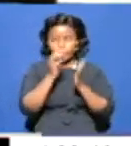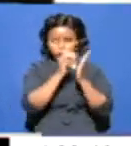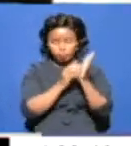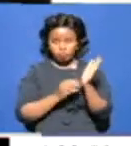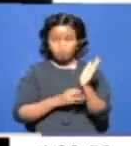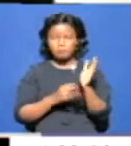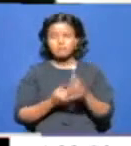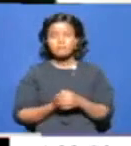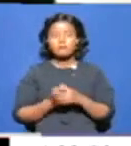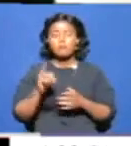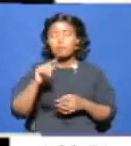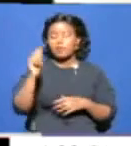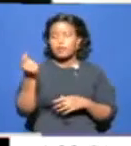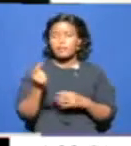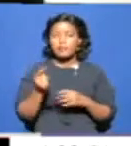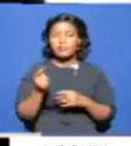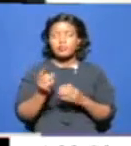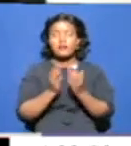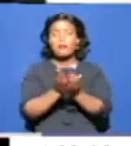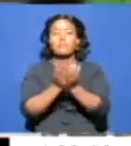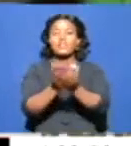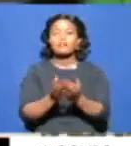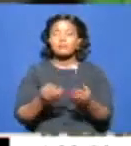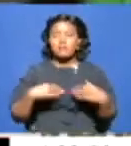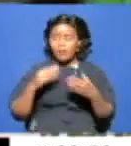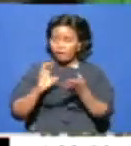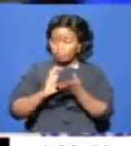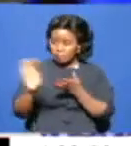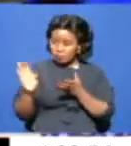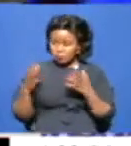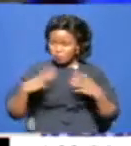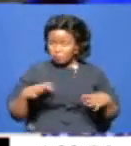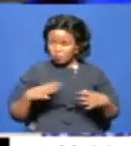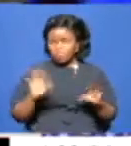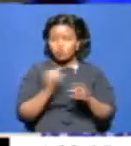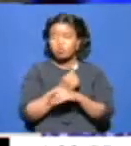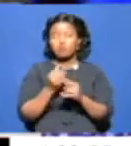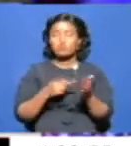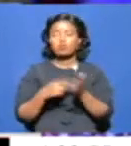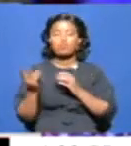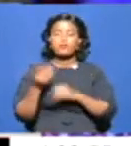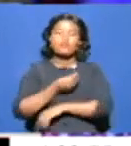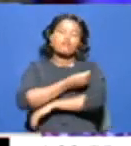Maritime Authority has set up a training fund for those not able to pay fees while undertaking maritime courses.